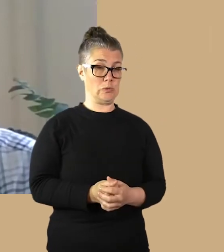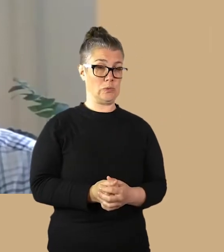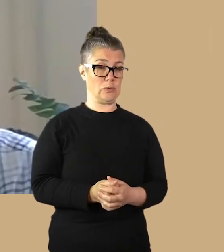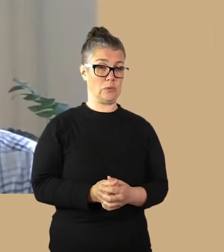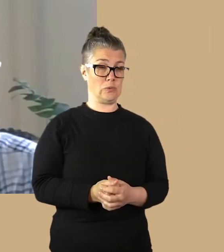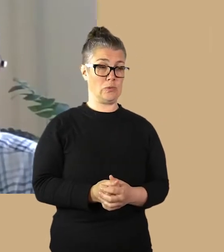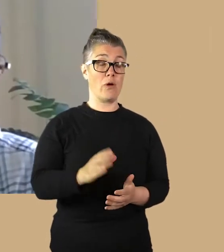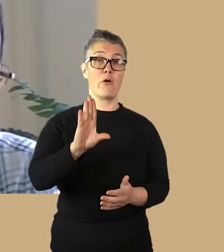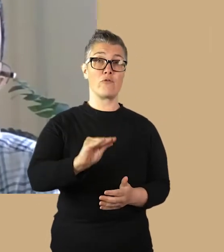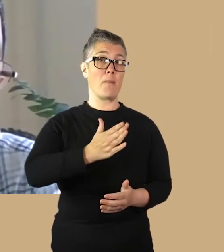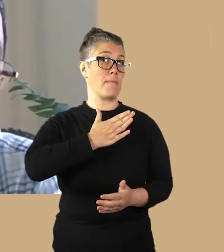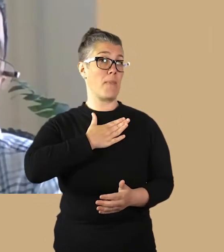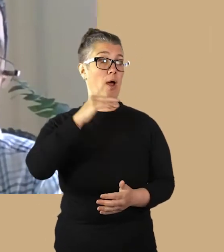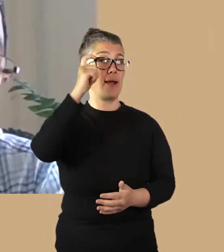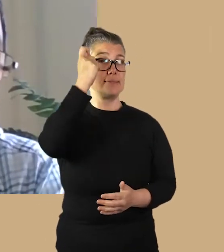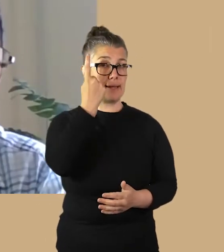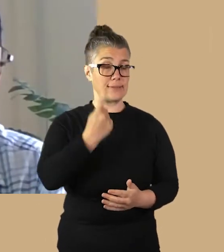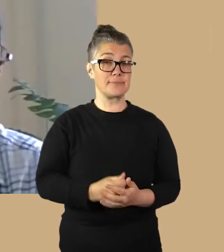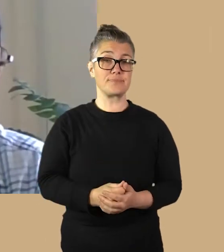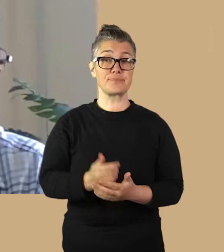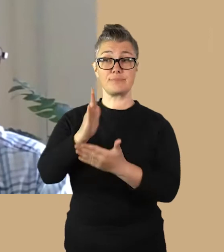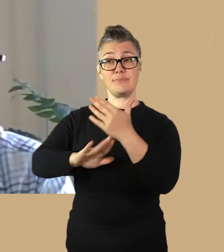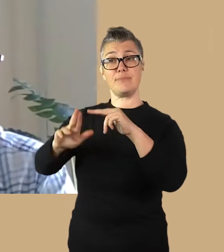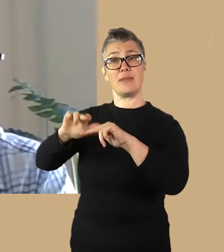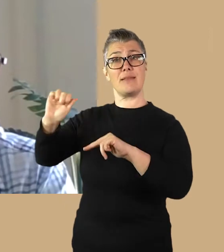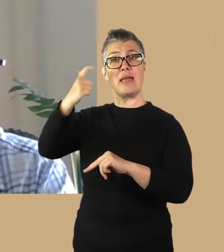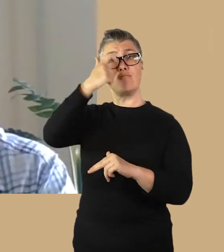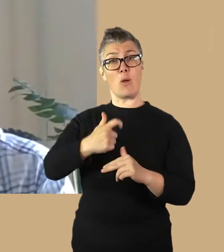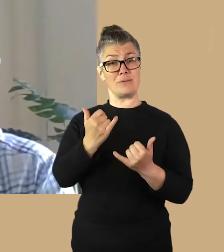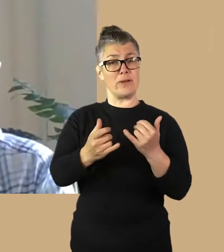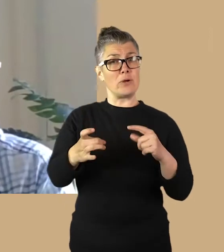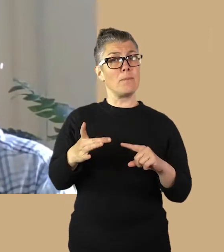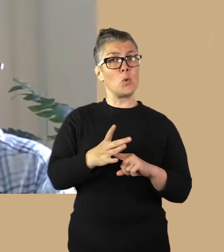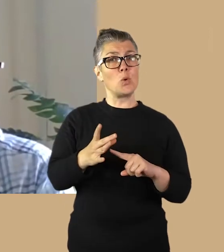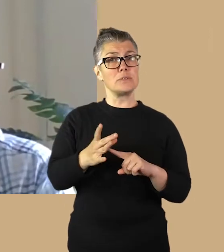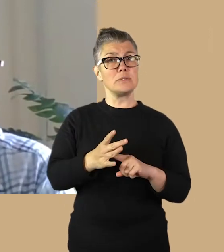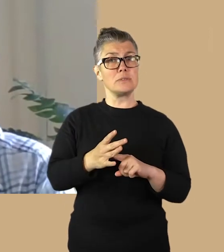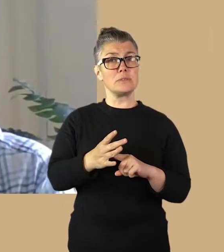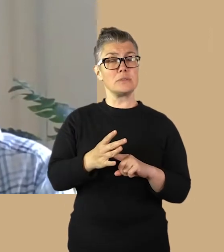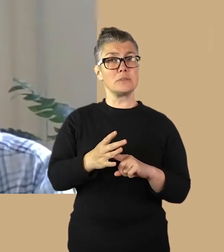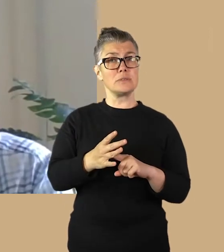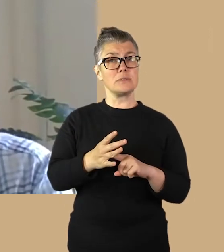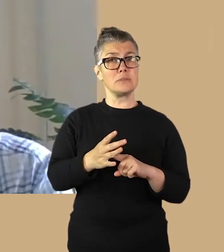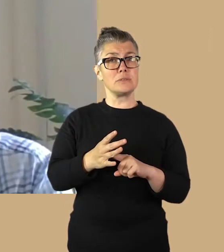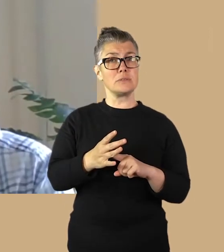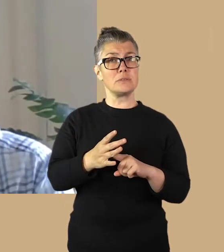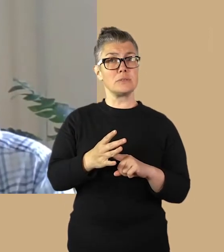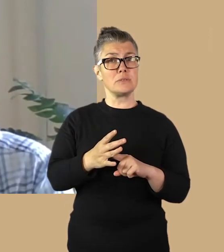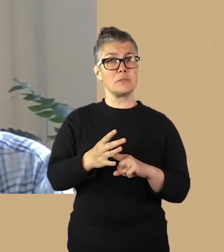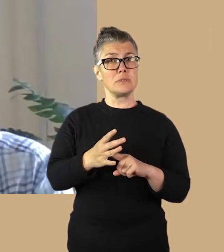basically, from my understanding is, parents' role is very important in shaping